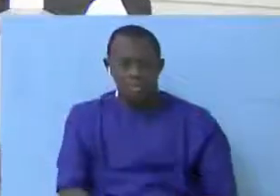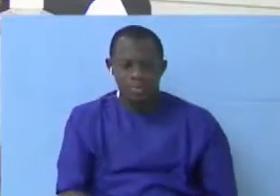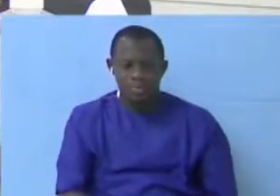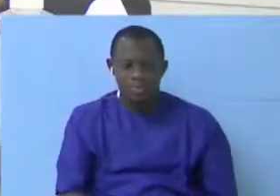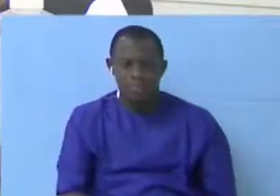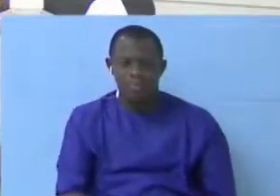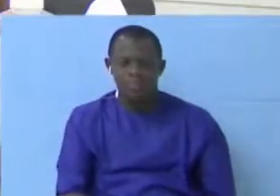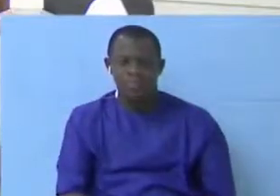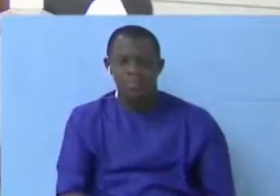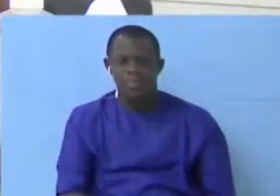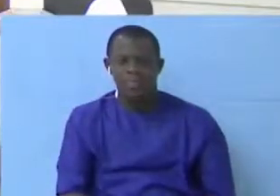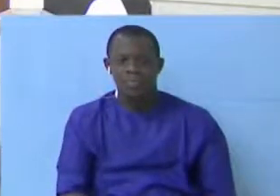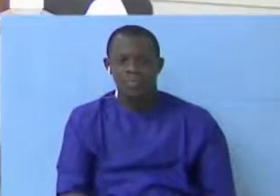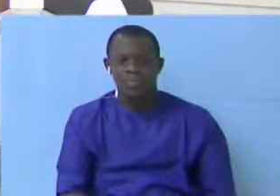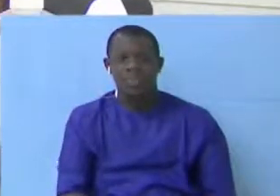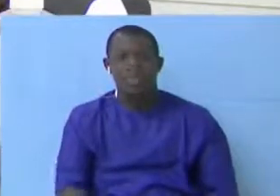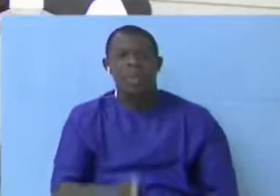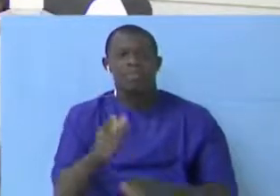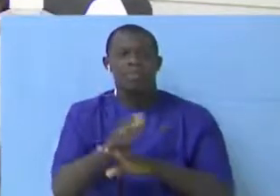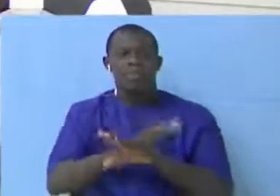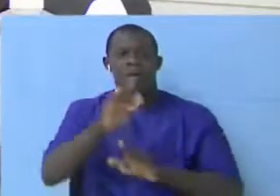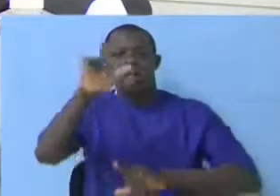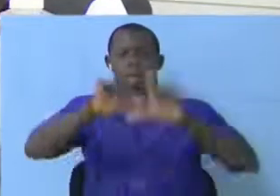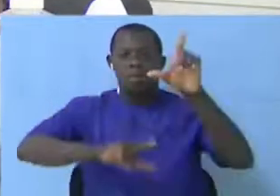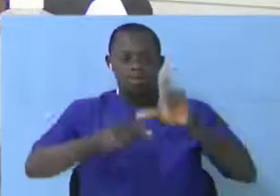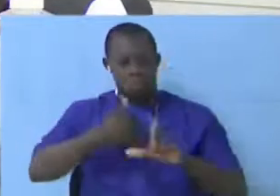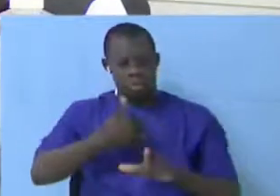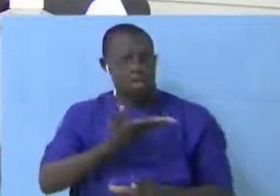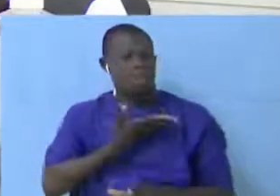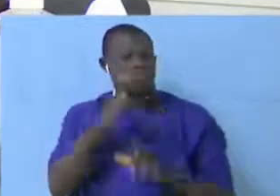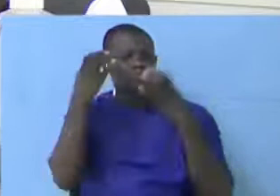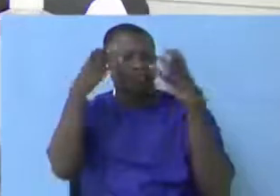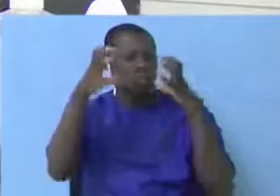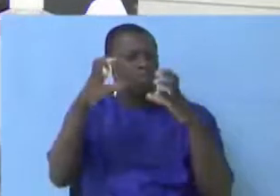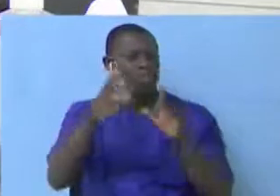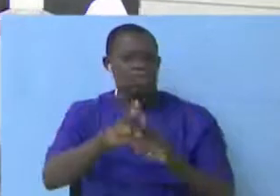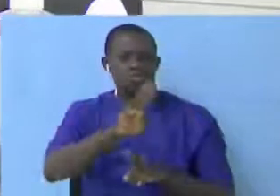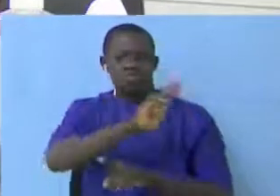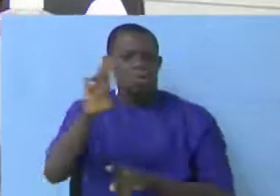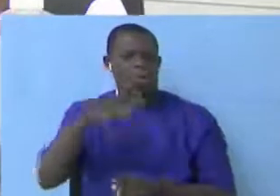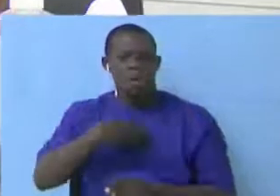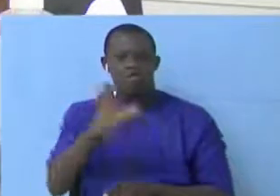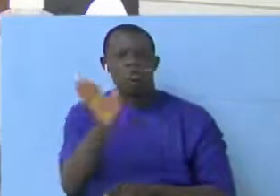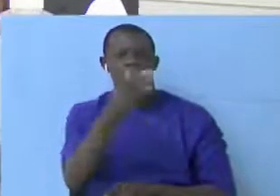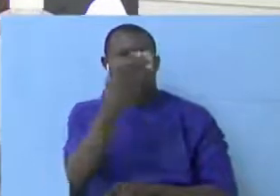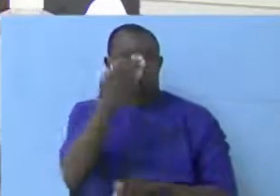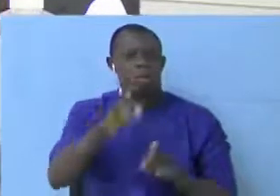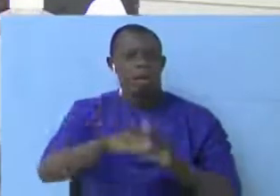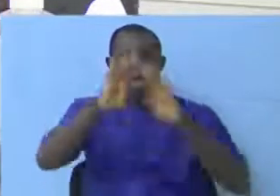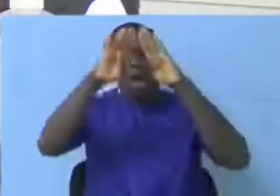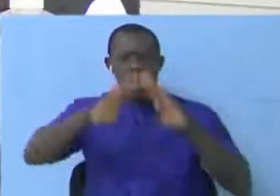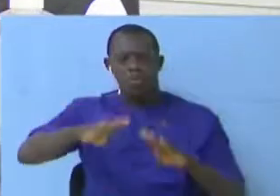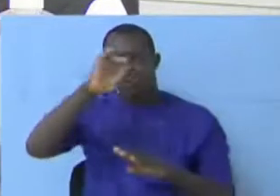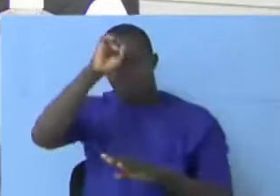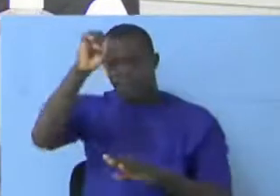Yeah, because at this stage, I have problem with going to State House with soldiers. Yeah, I'm just scared of